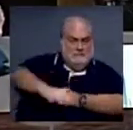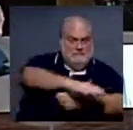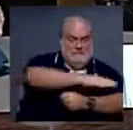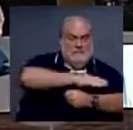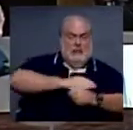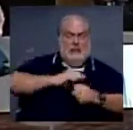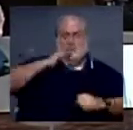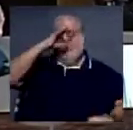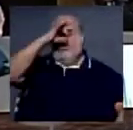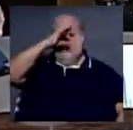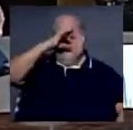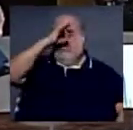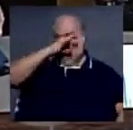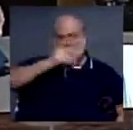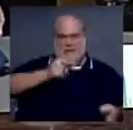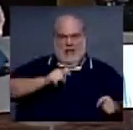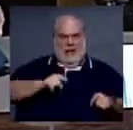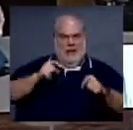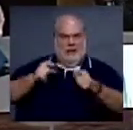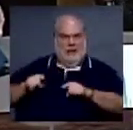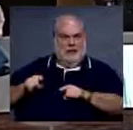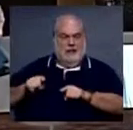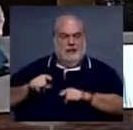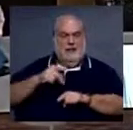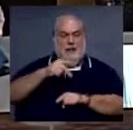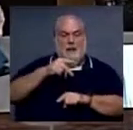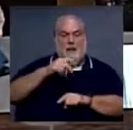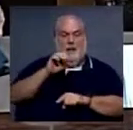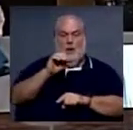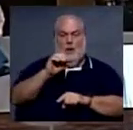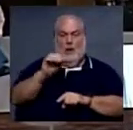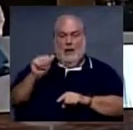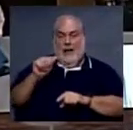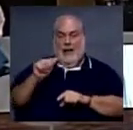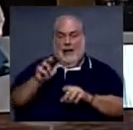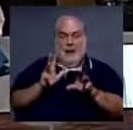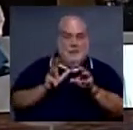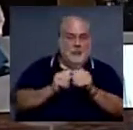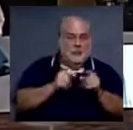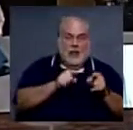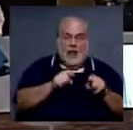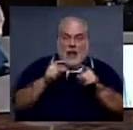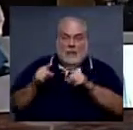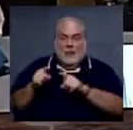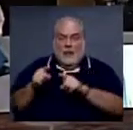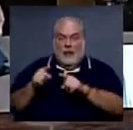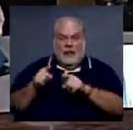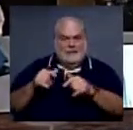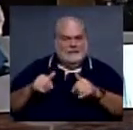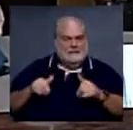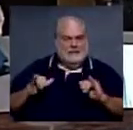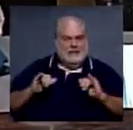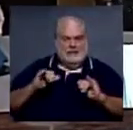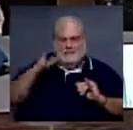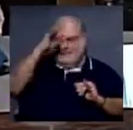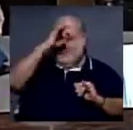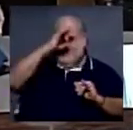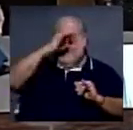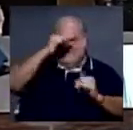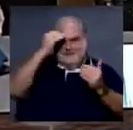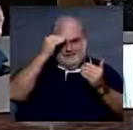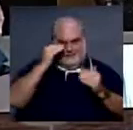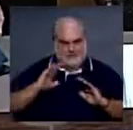was happening, and that their POAs had meetings and they were not aware of the meetings.